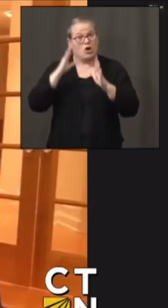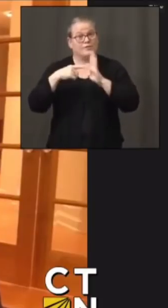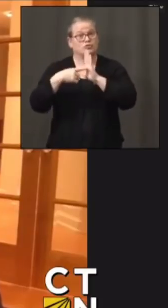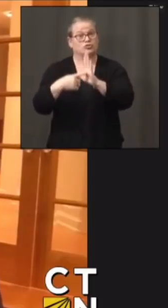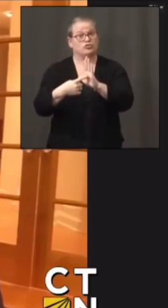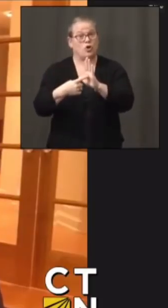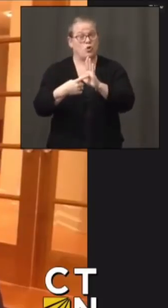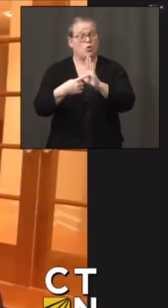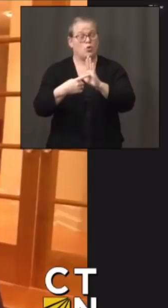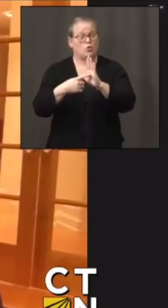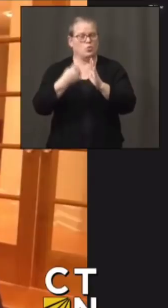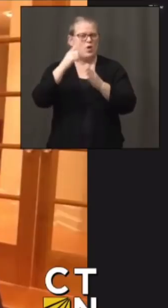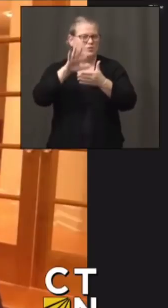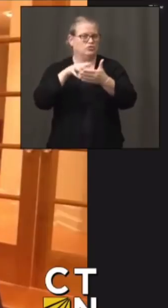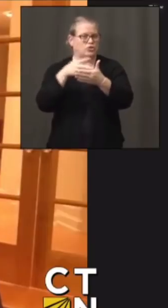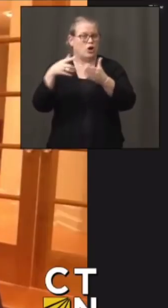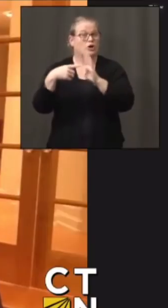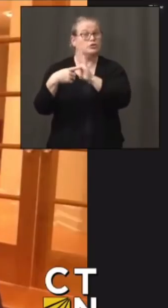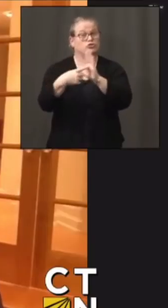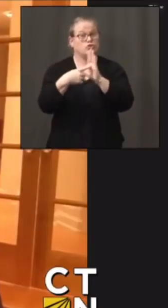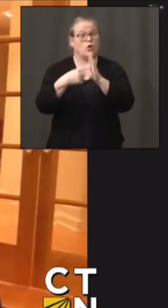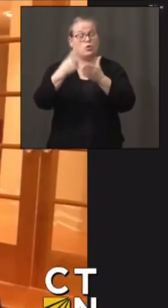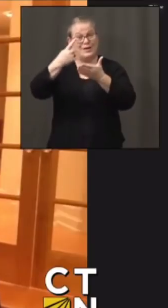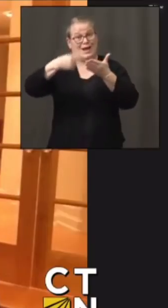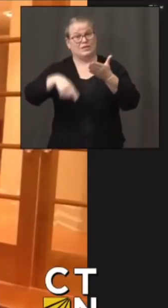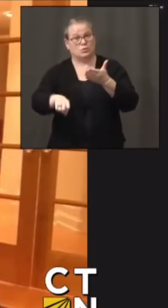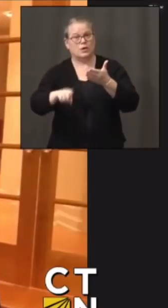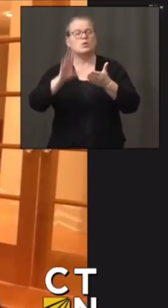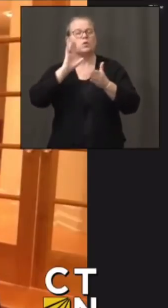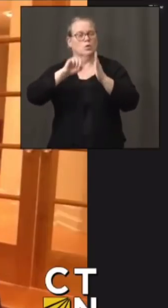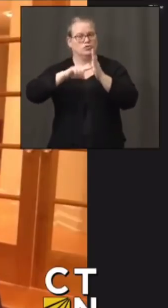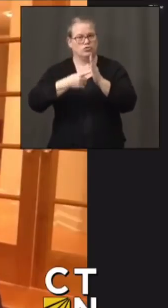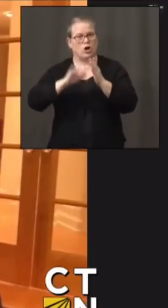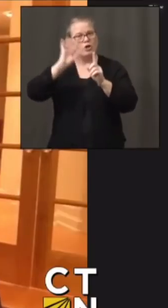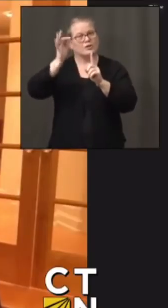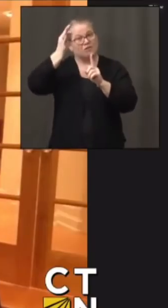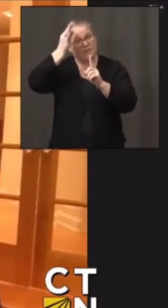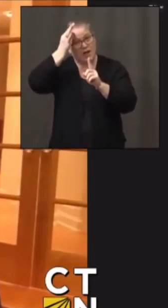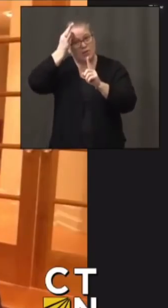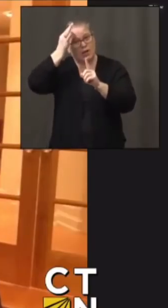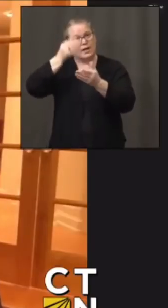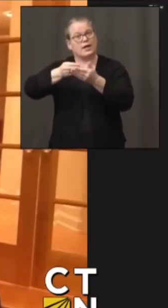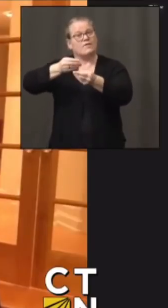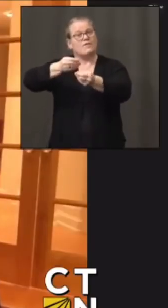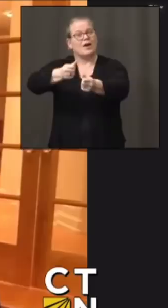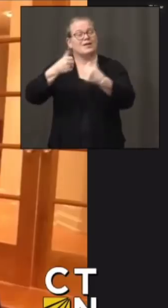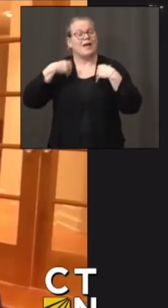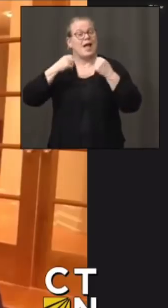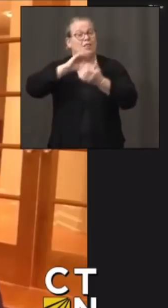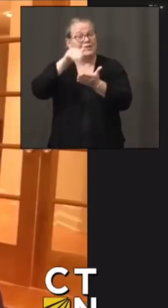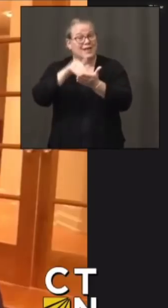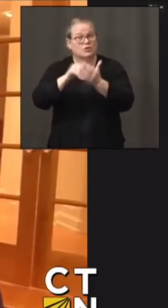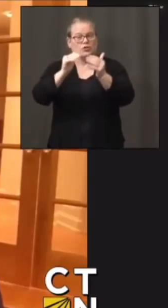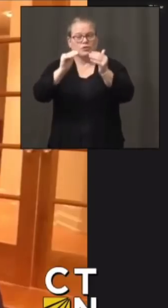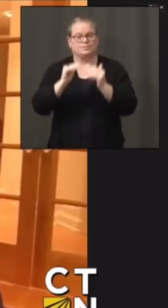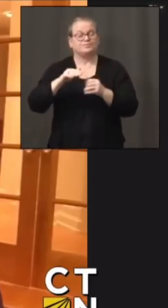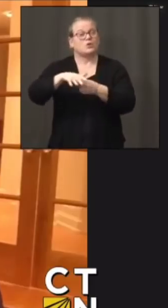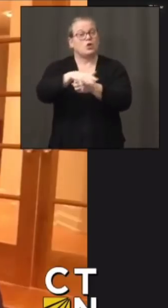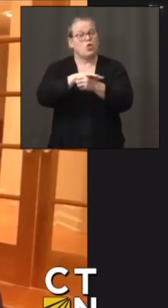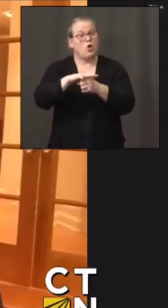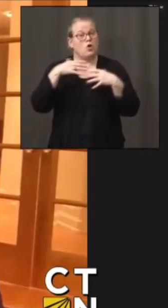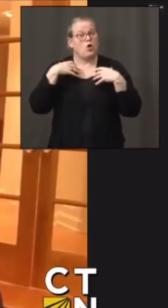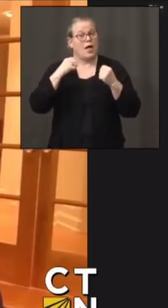we'll start getting doses out to federally qualified health centers, local health departments, and other providers who